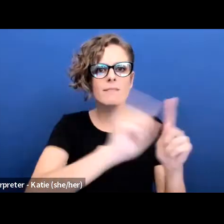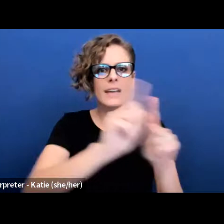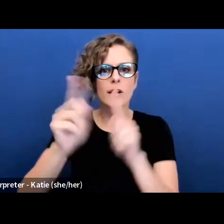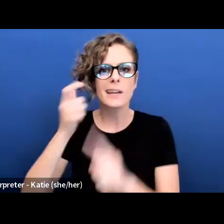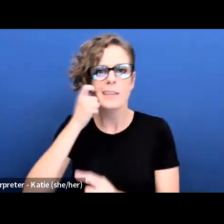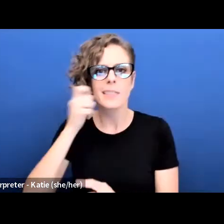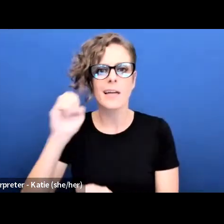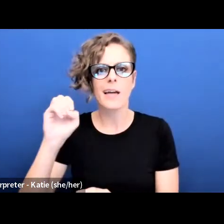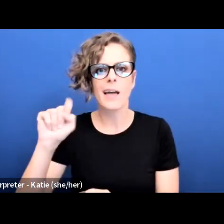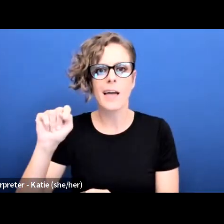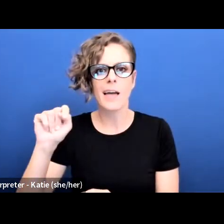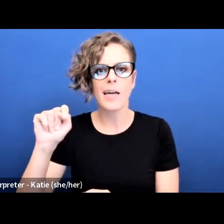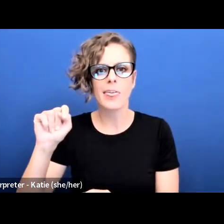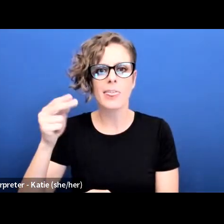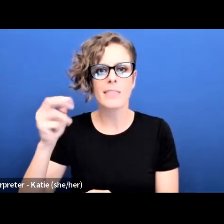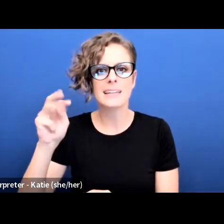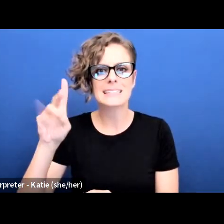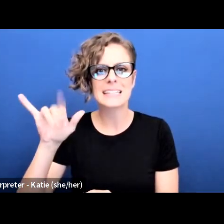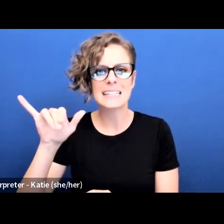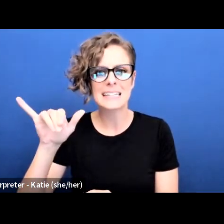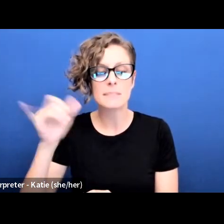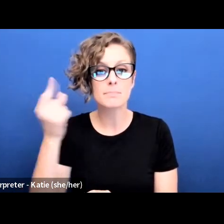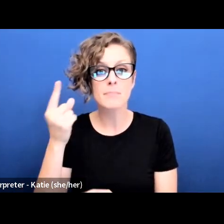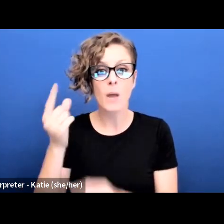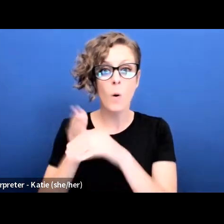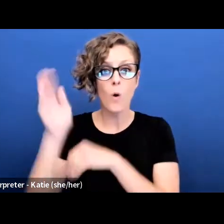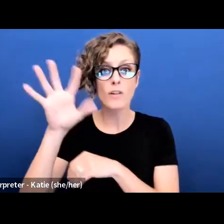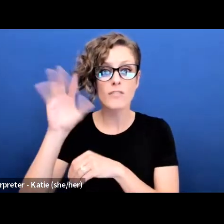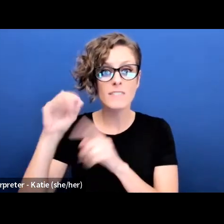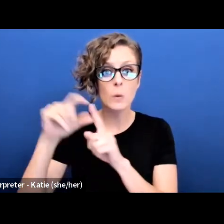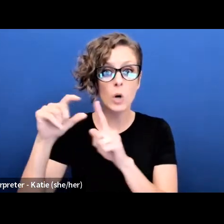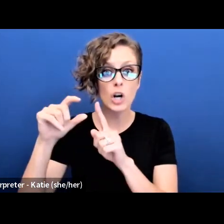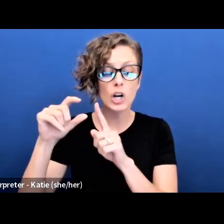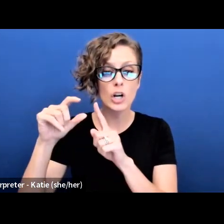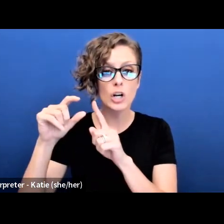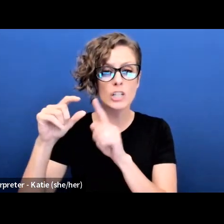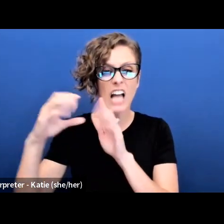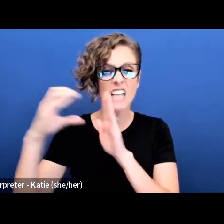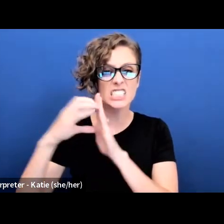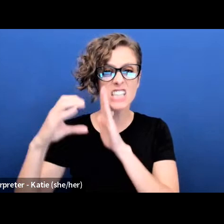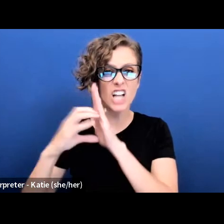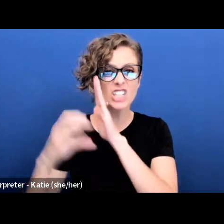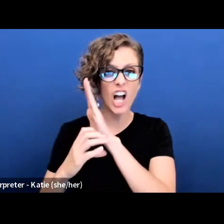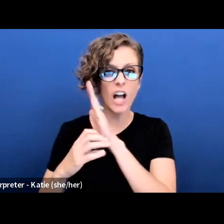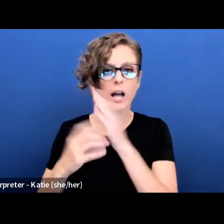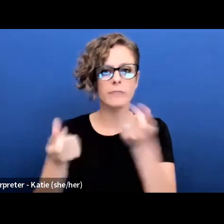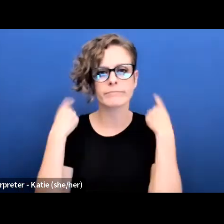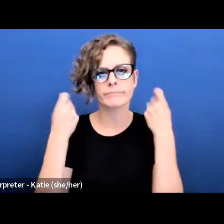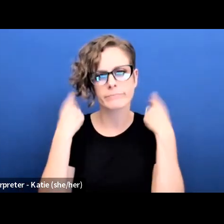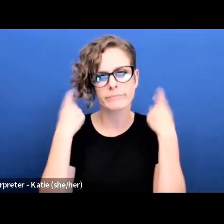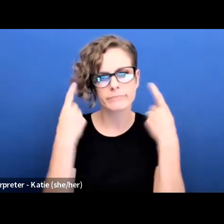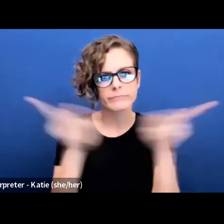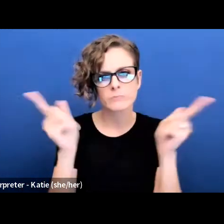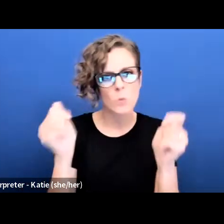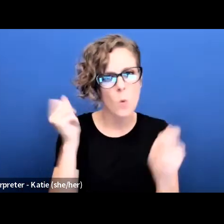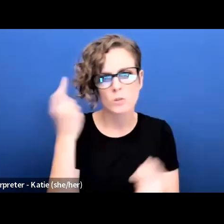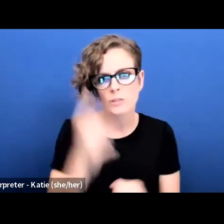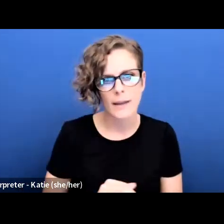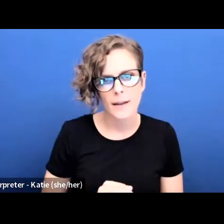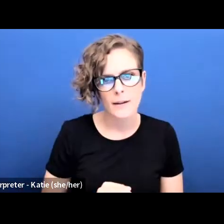Once you've hit 50, it's gone. No more is heard. Thank you.